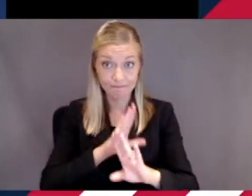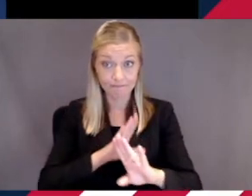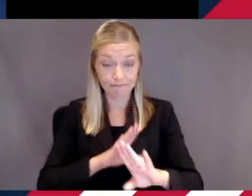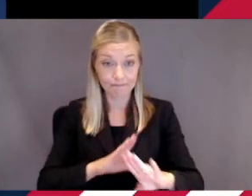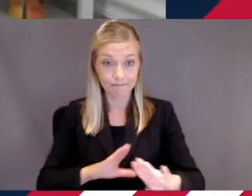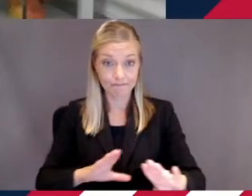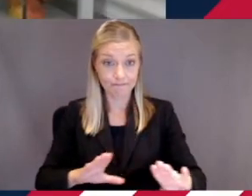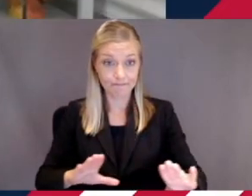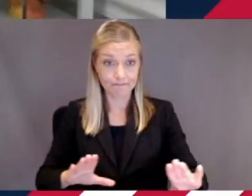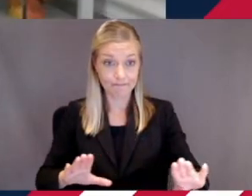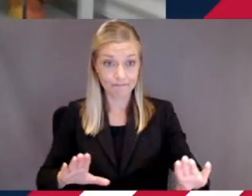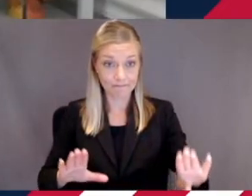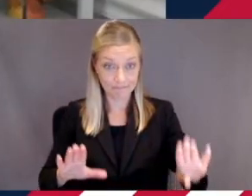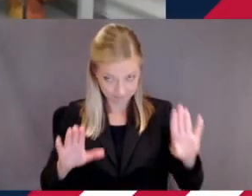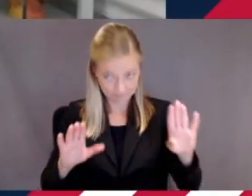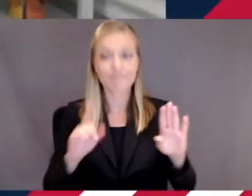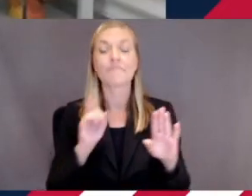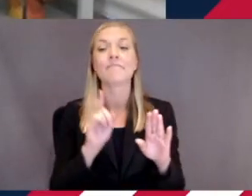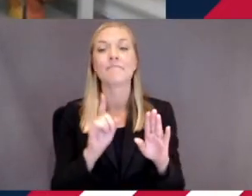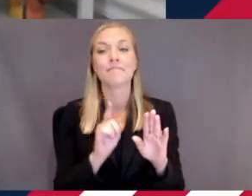The motion has passed.